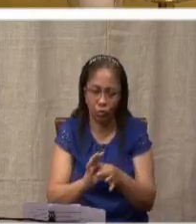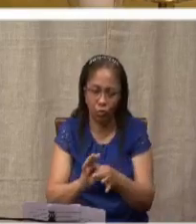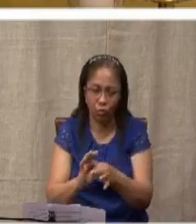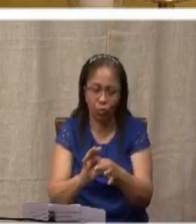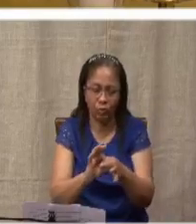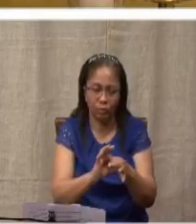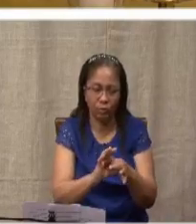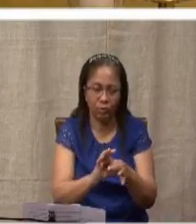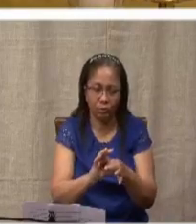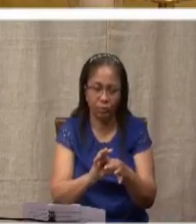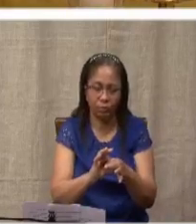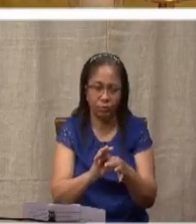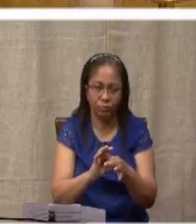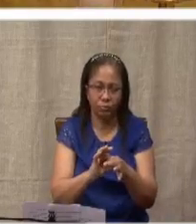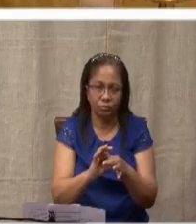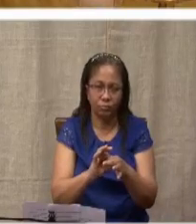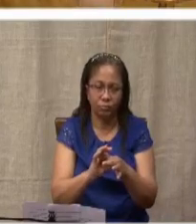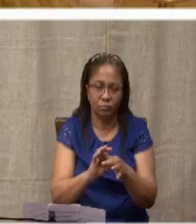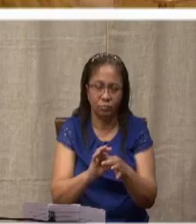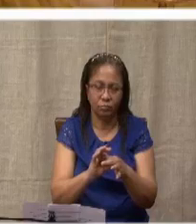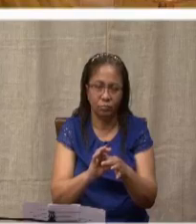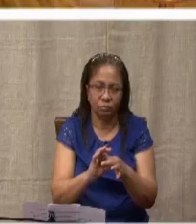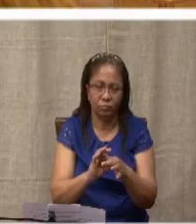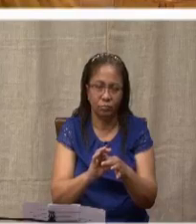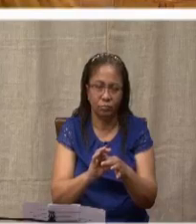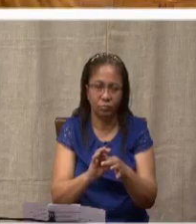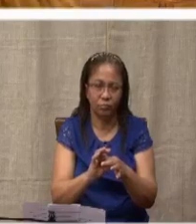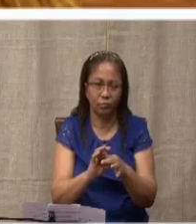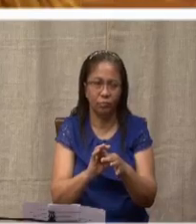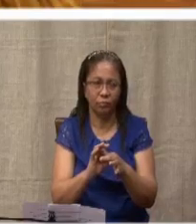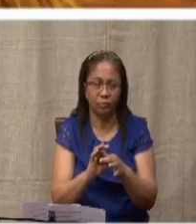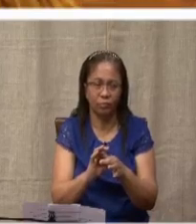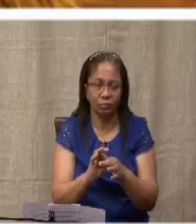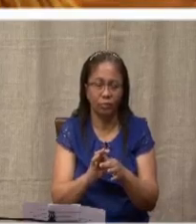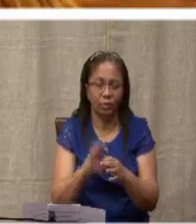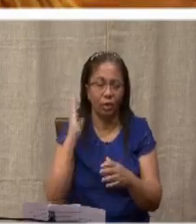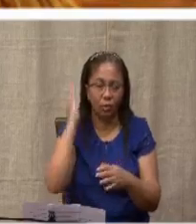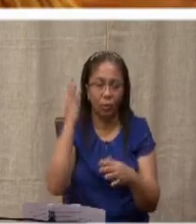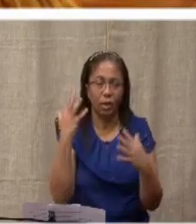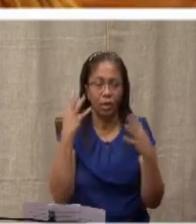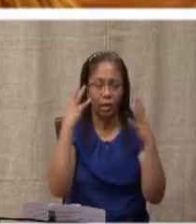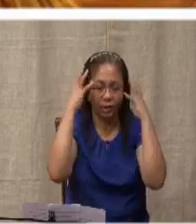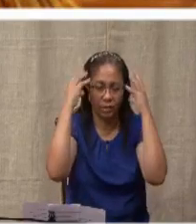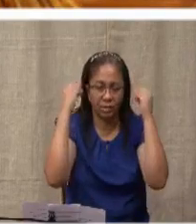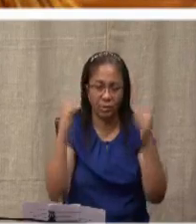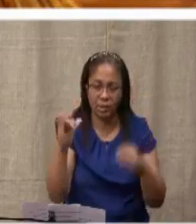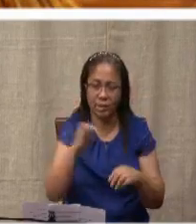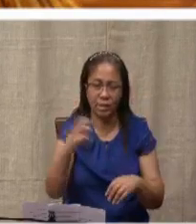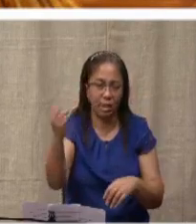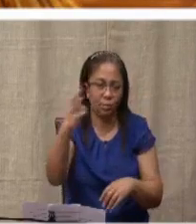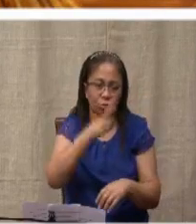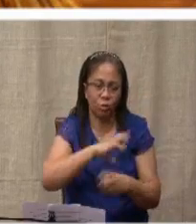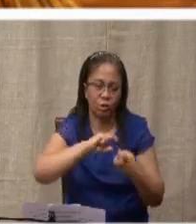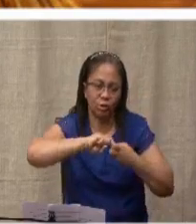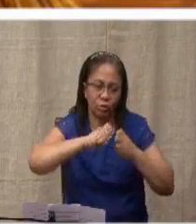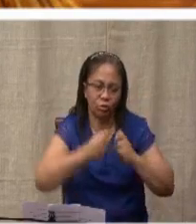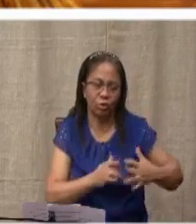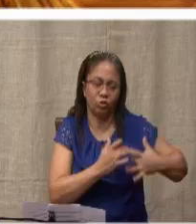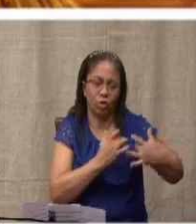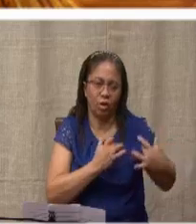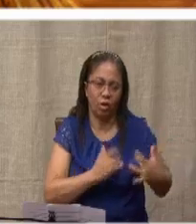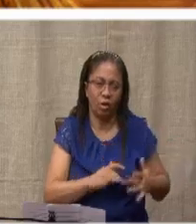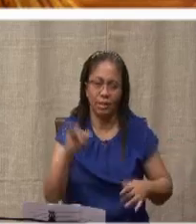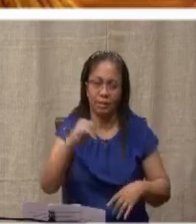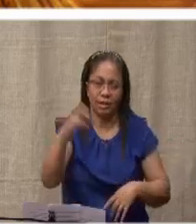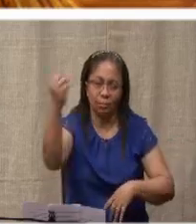this chapel and on the may experience the same grace of conversion of heart the